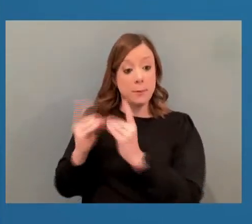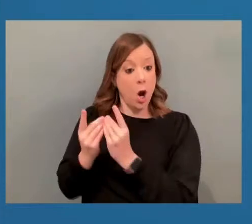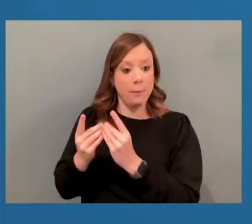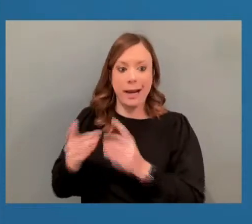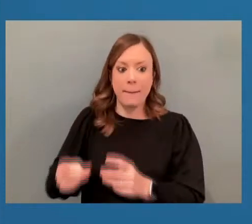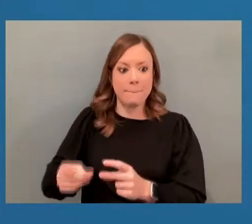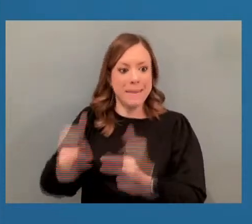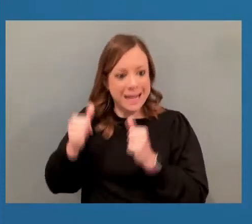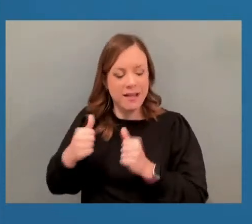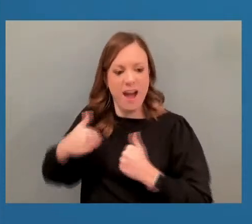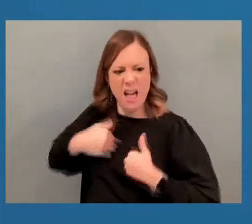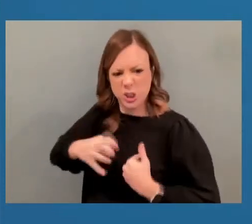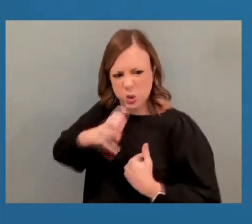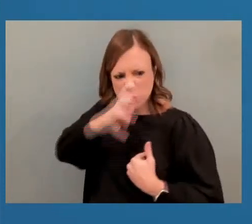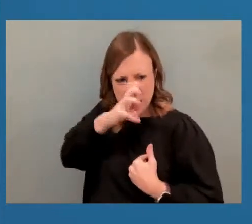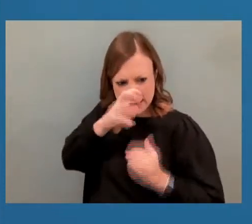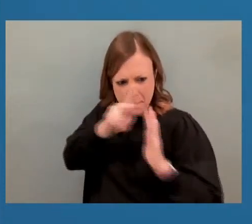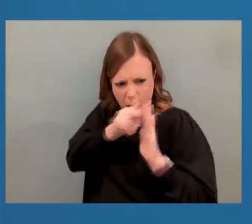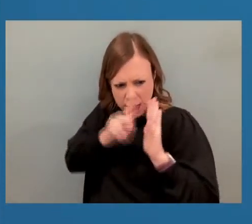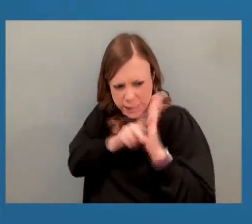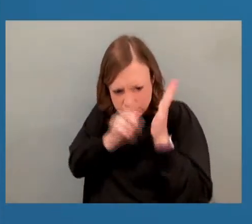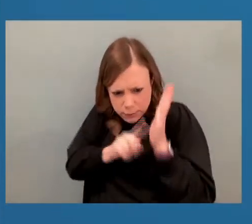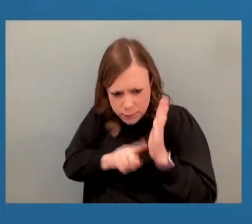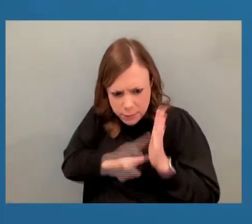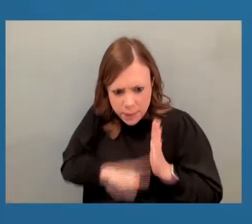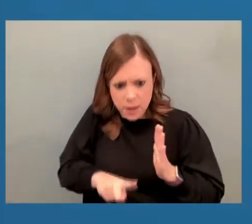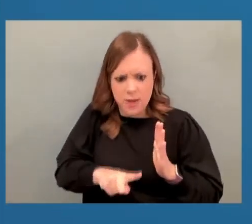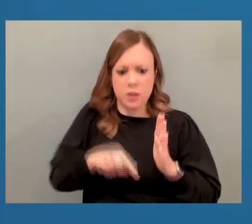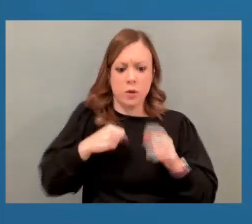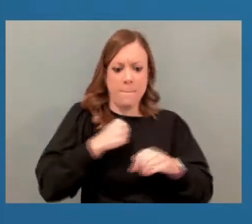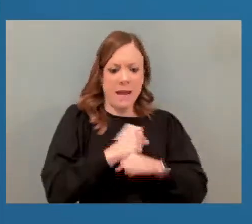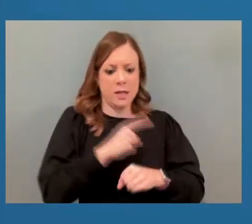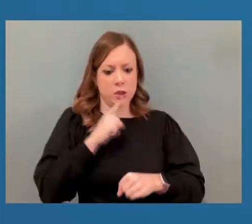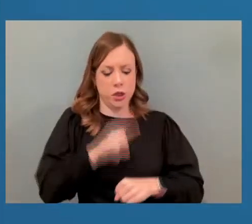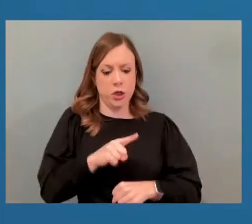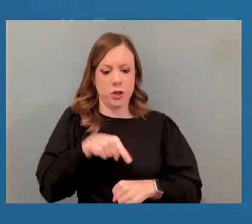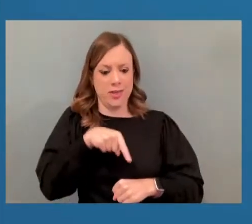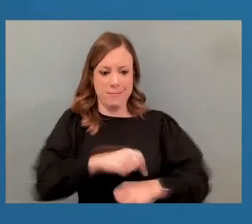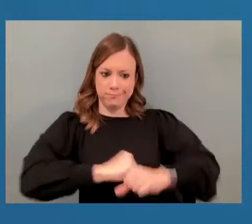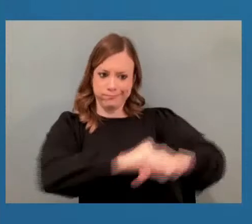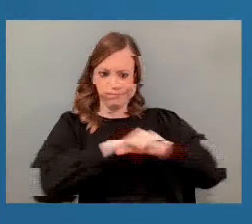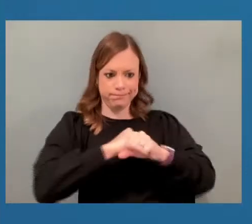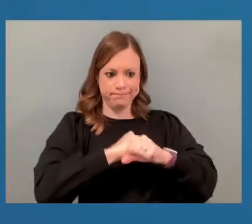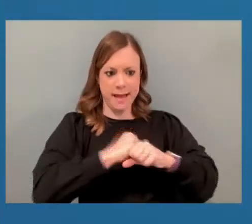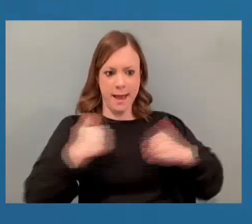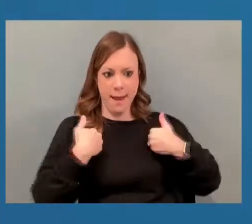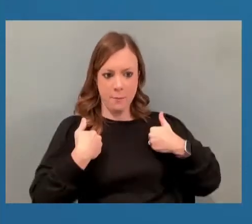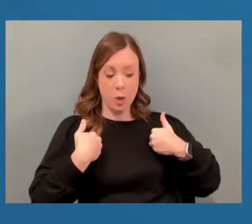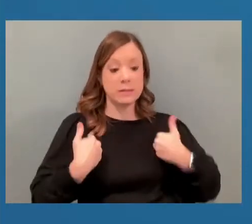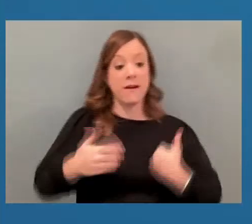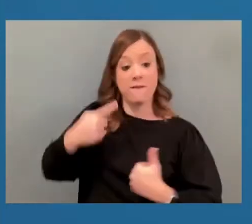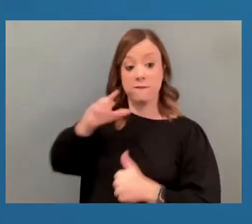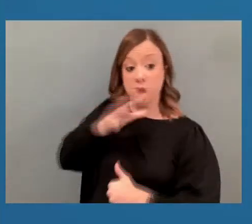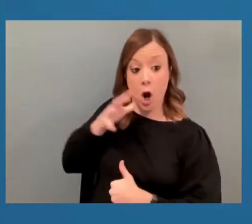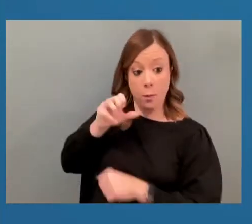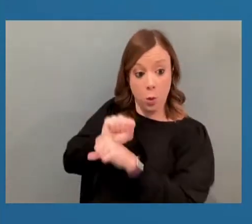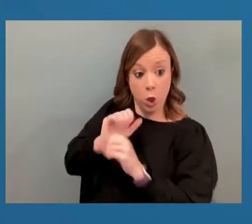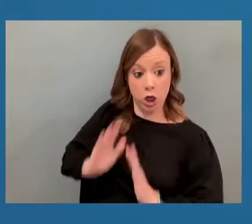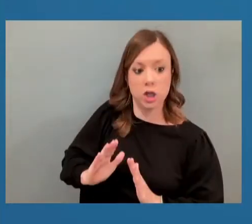regarding HPAI to protect the state's animals, as well as farm workers in poultry and